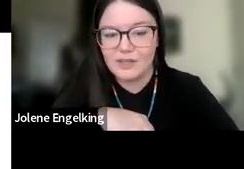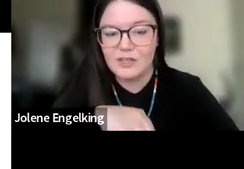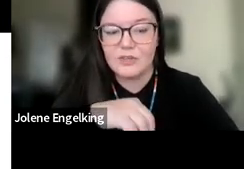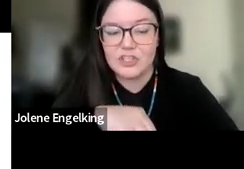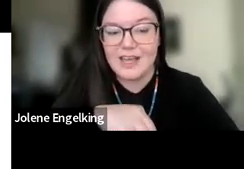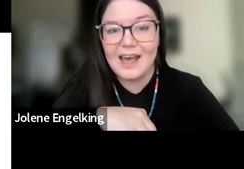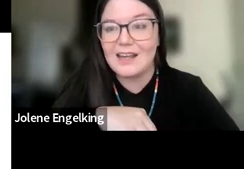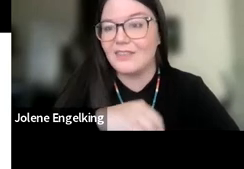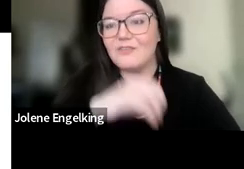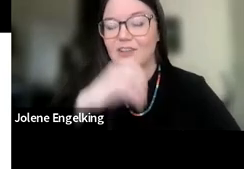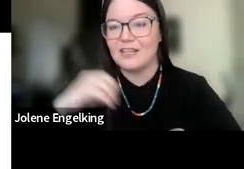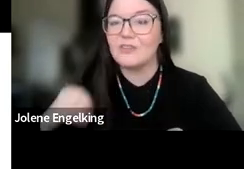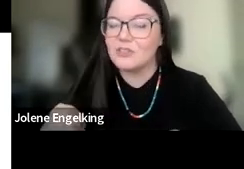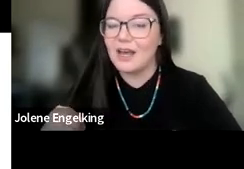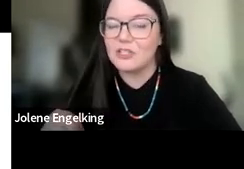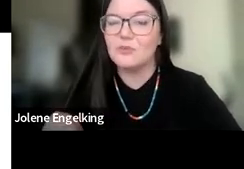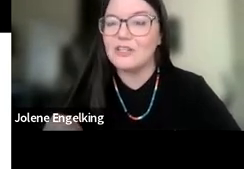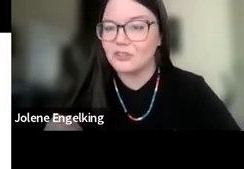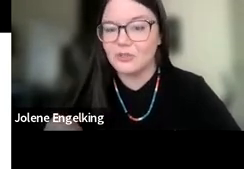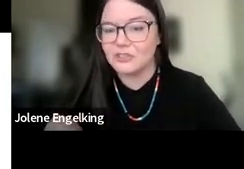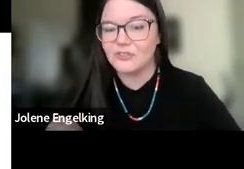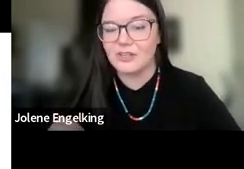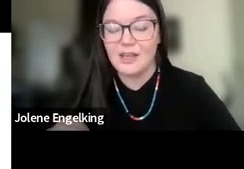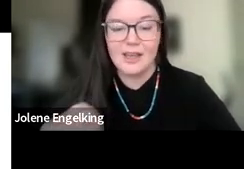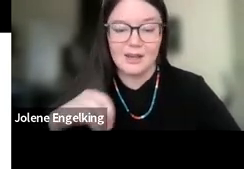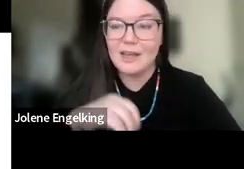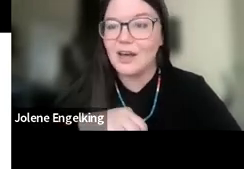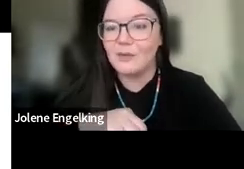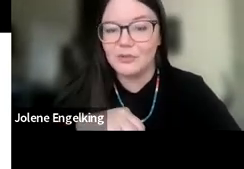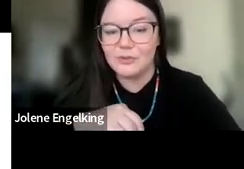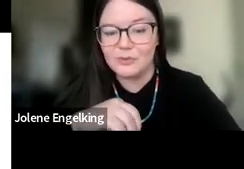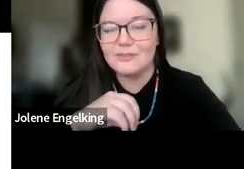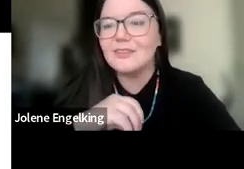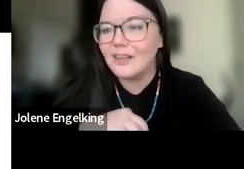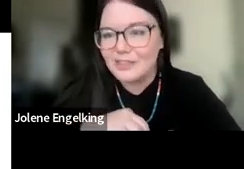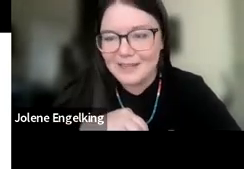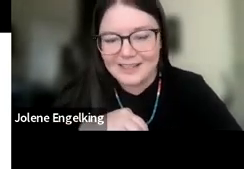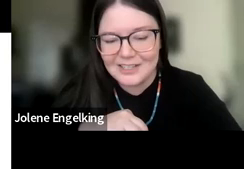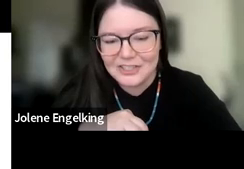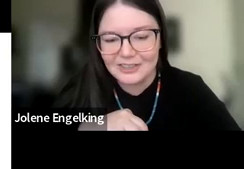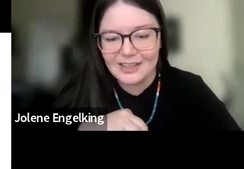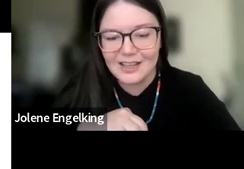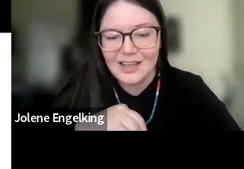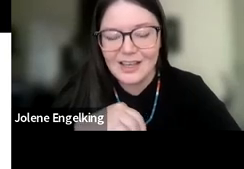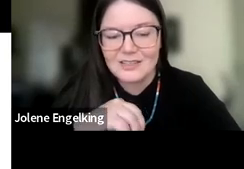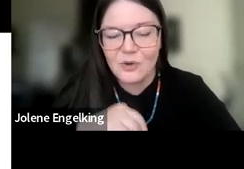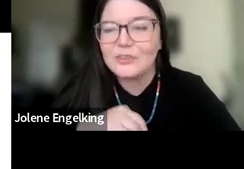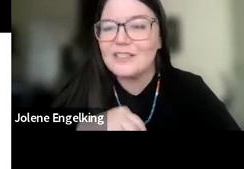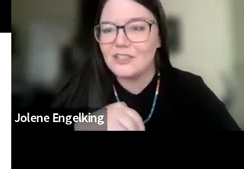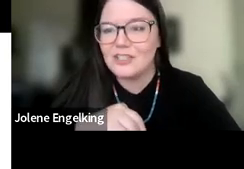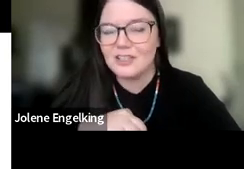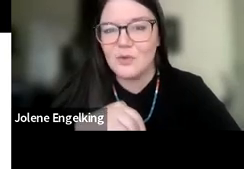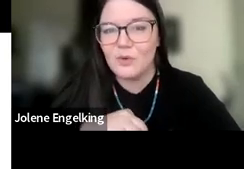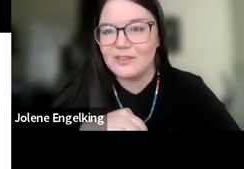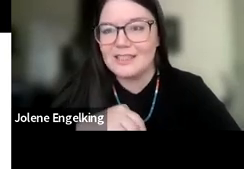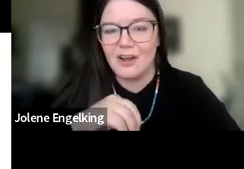the trauma, you know, that she had, and that fell down into how she raised her own children. And my mom, who loves me unconditionally, has only